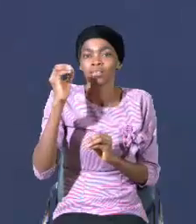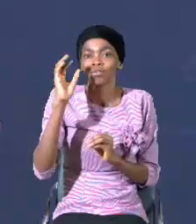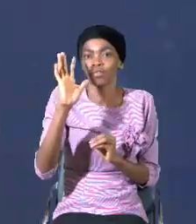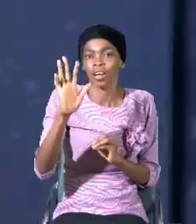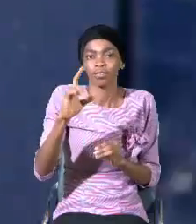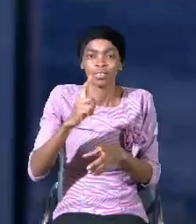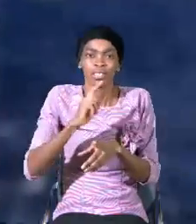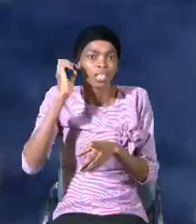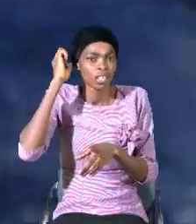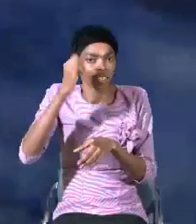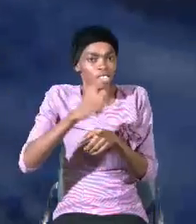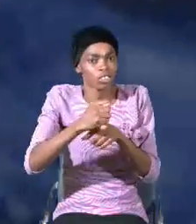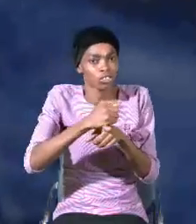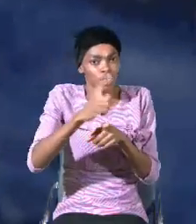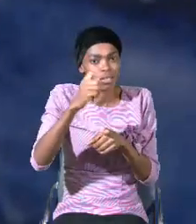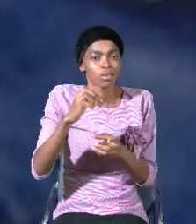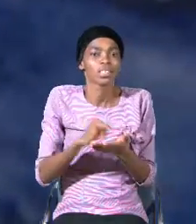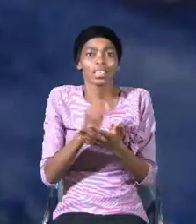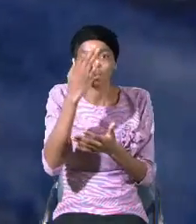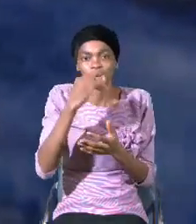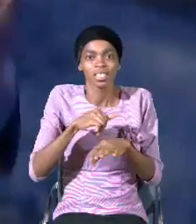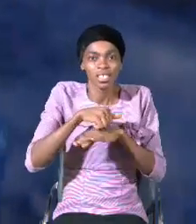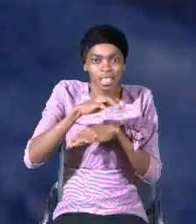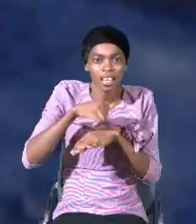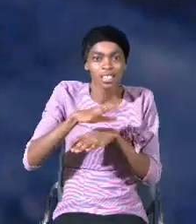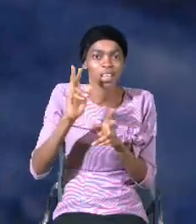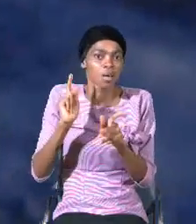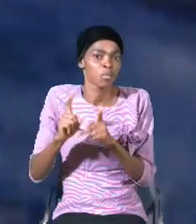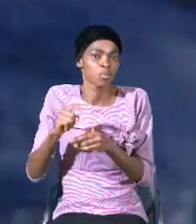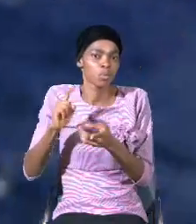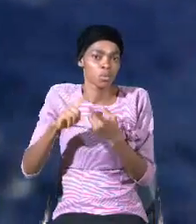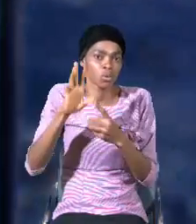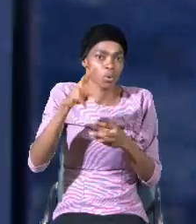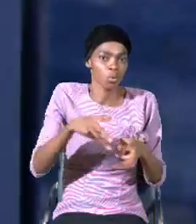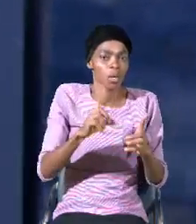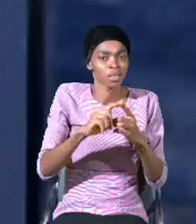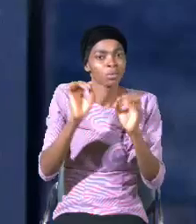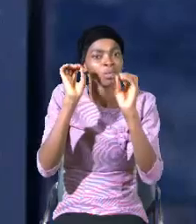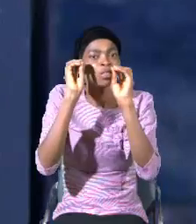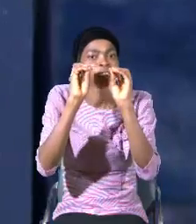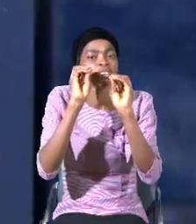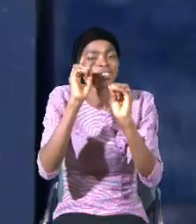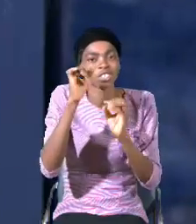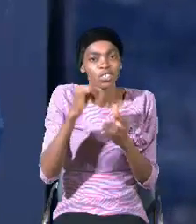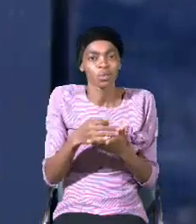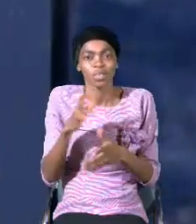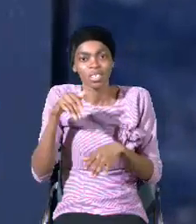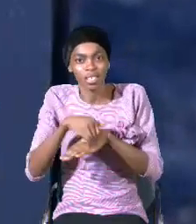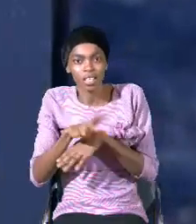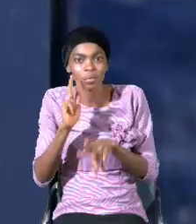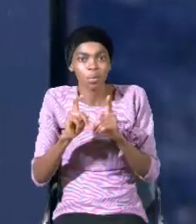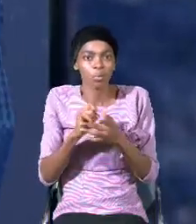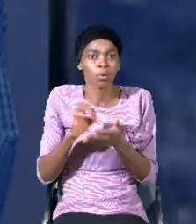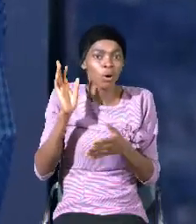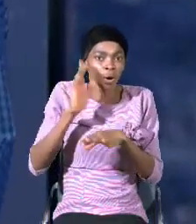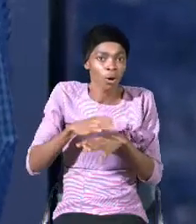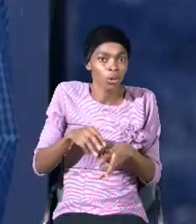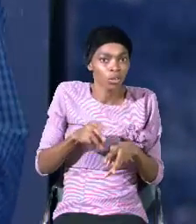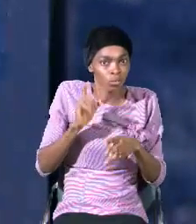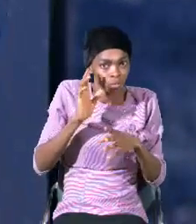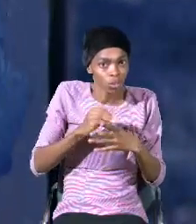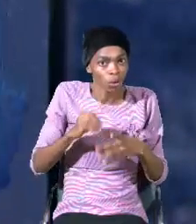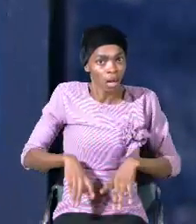your way that will teach you. That's why he sends people across your way that will make you stand up